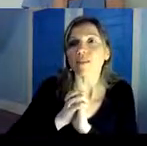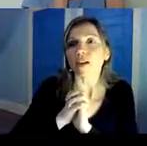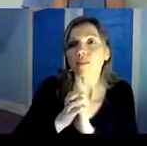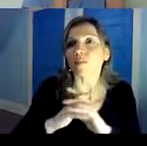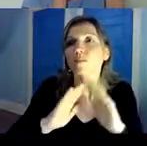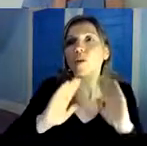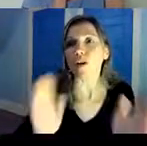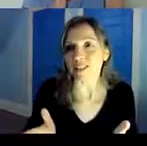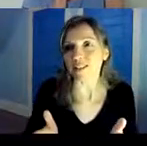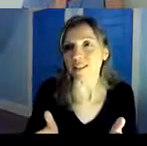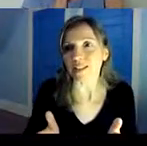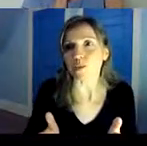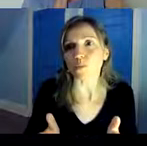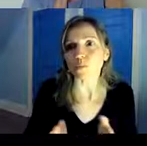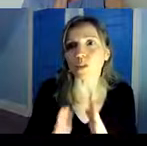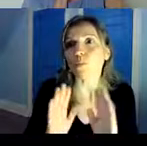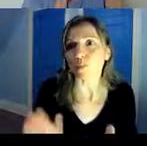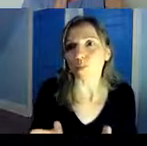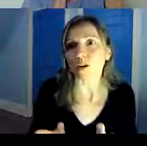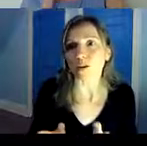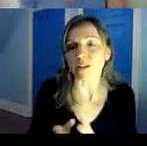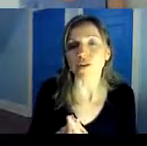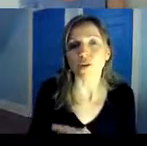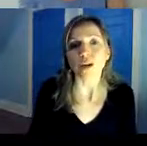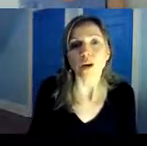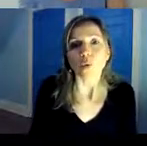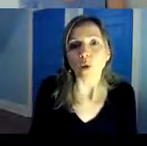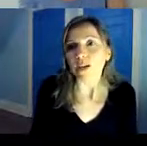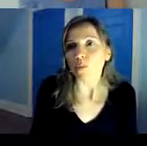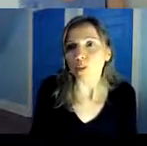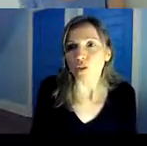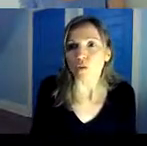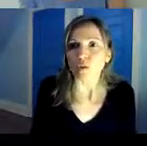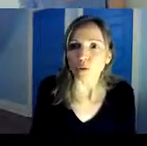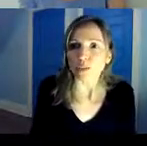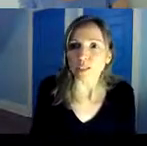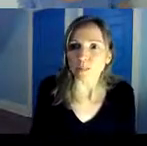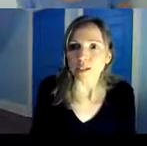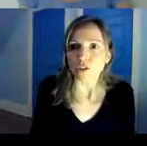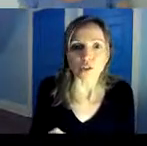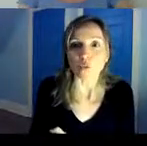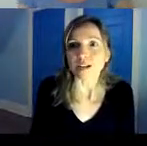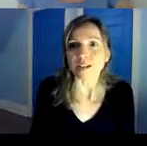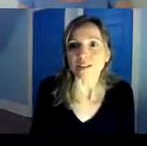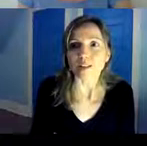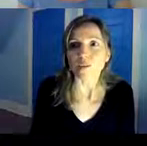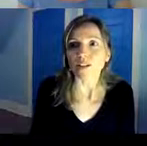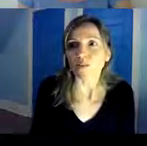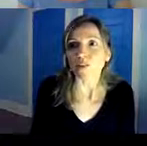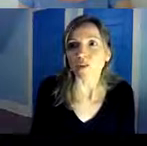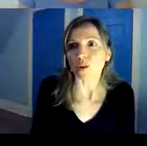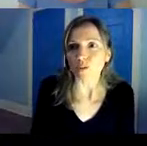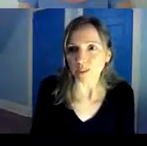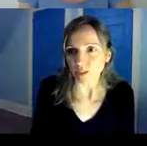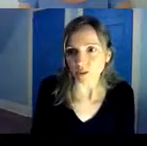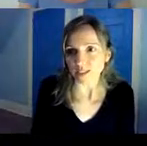stuff long distances. We don't want more garbage. So what can we do locally to manage this waste that we